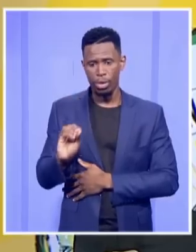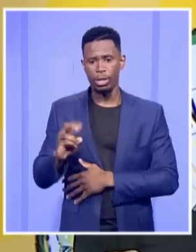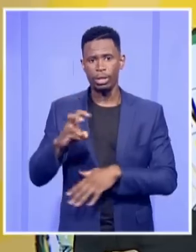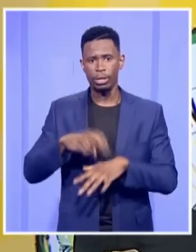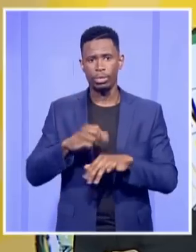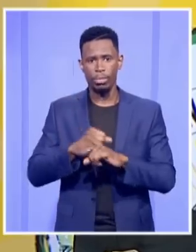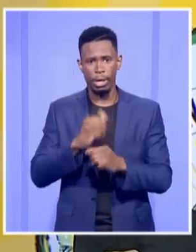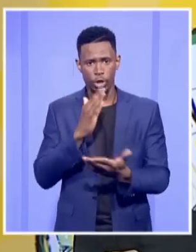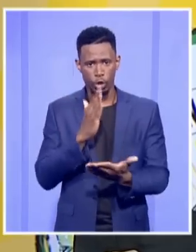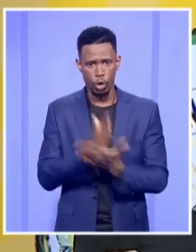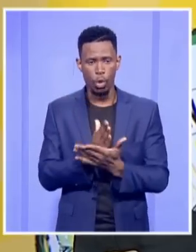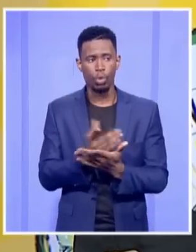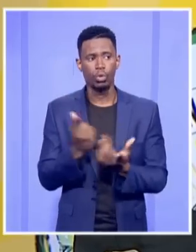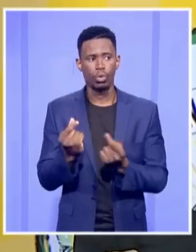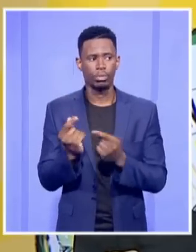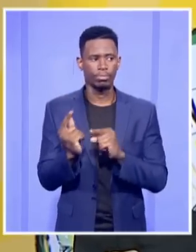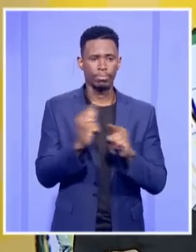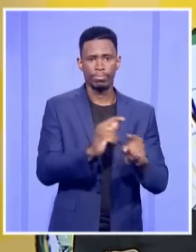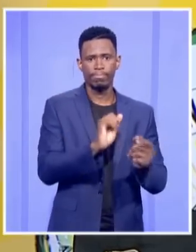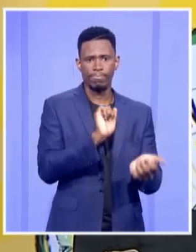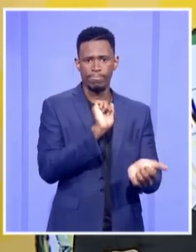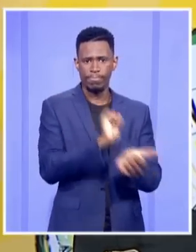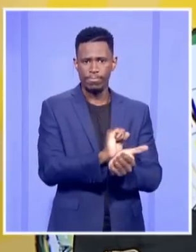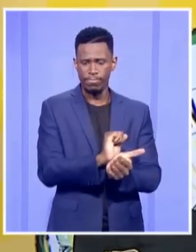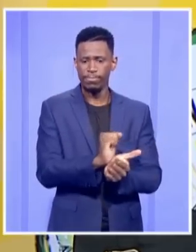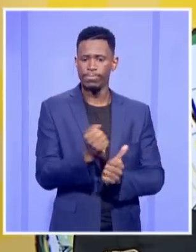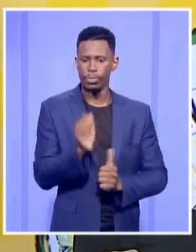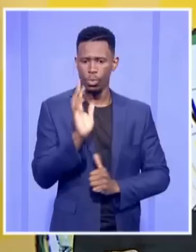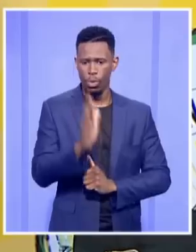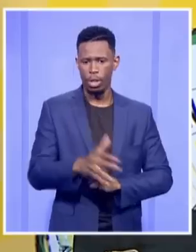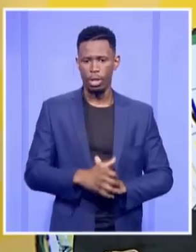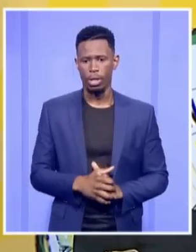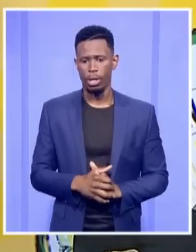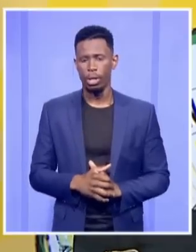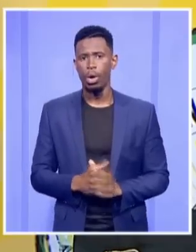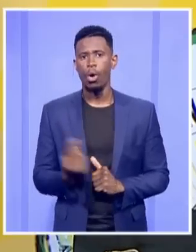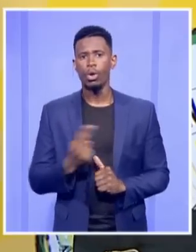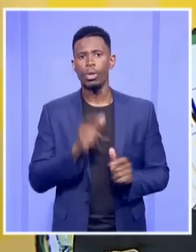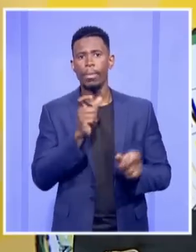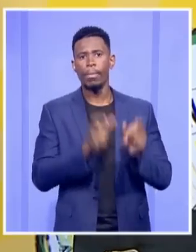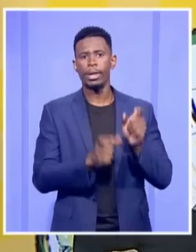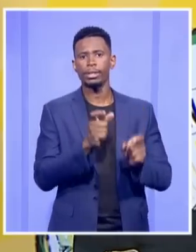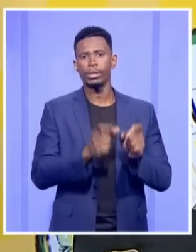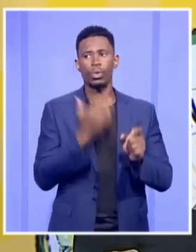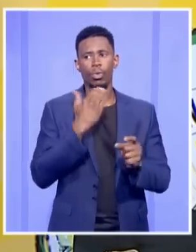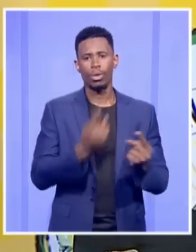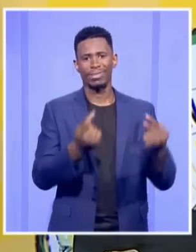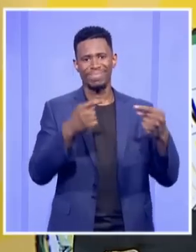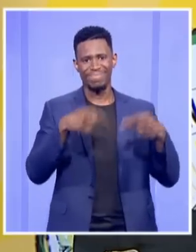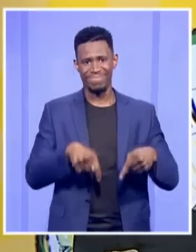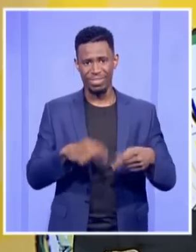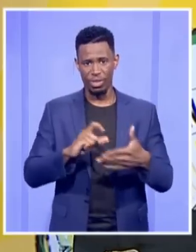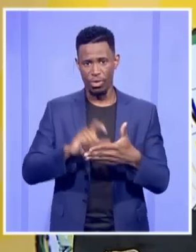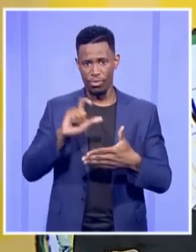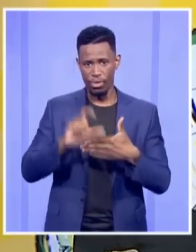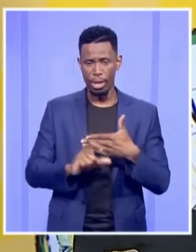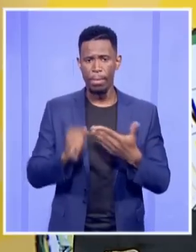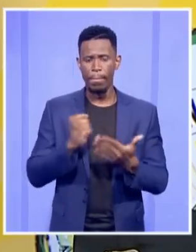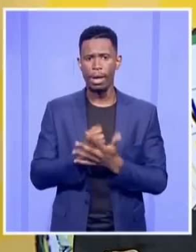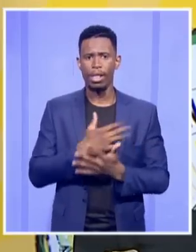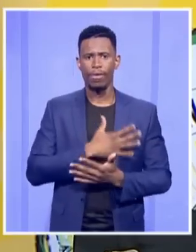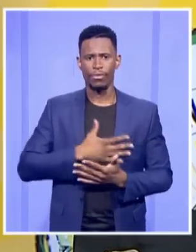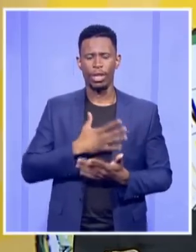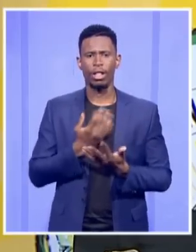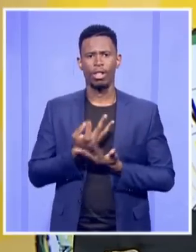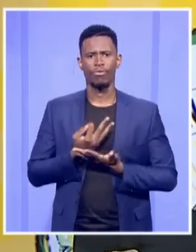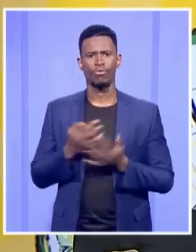activate such. Delegates must be free in this conference. They must be free to